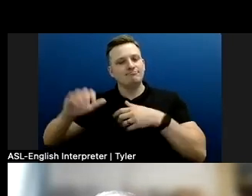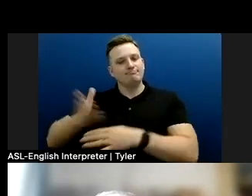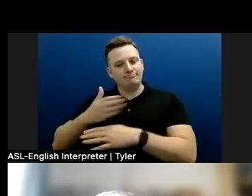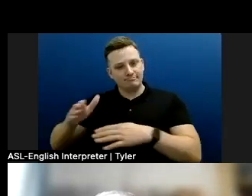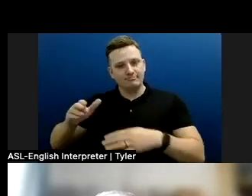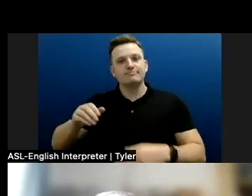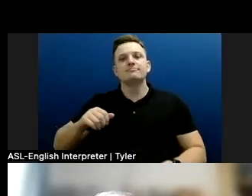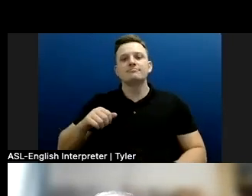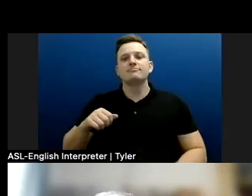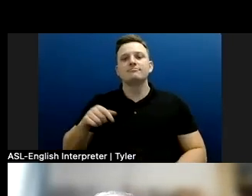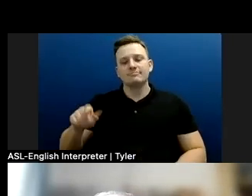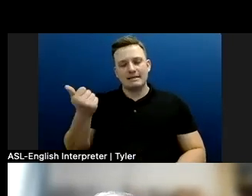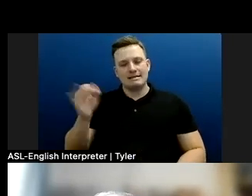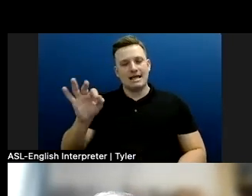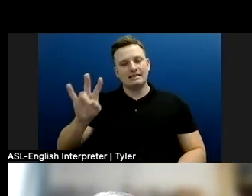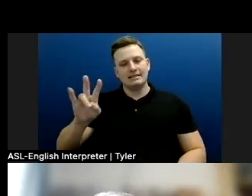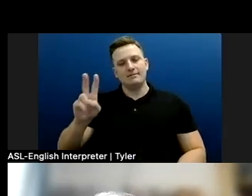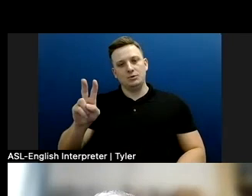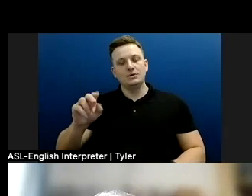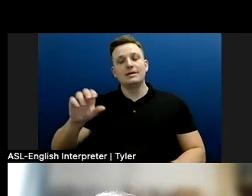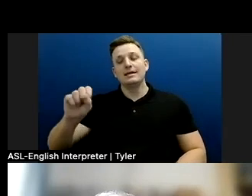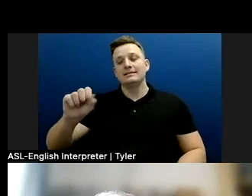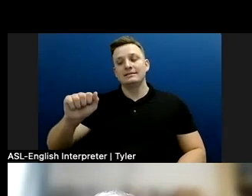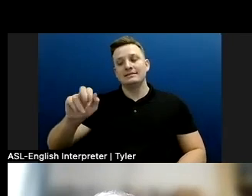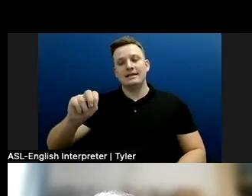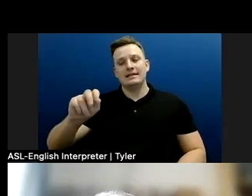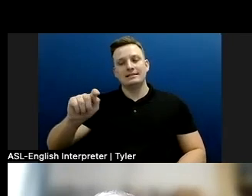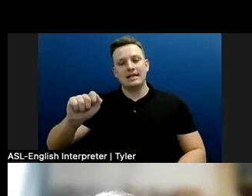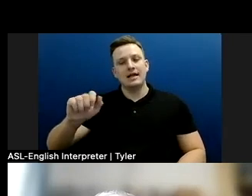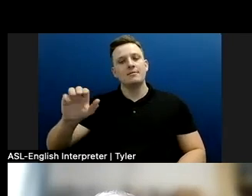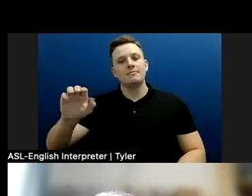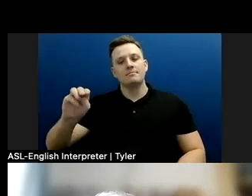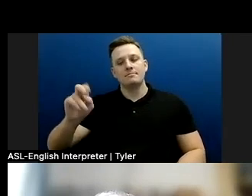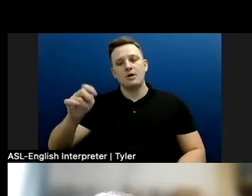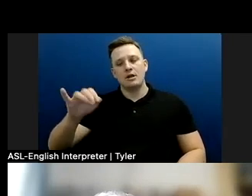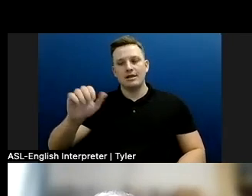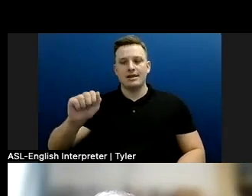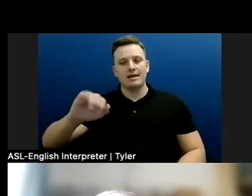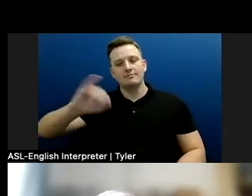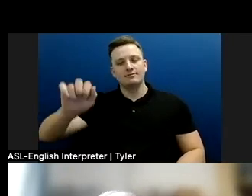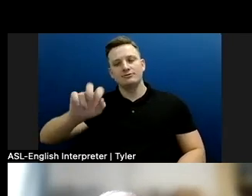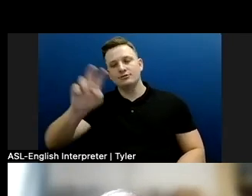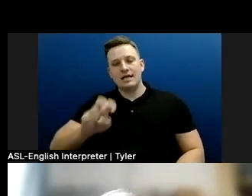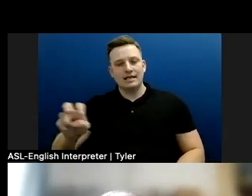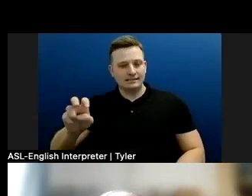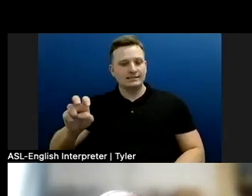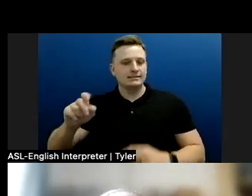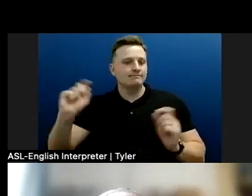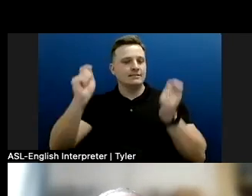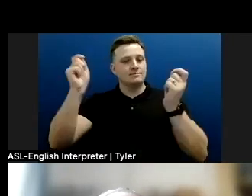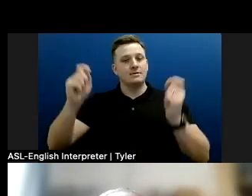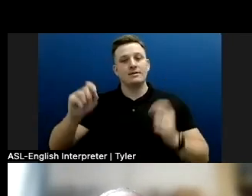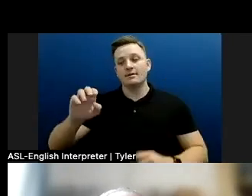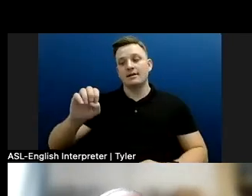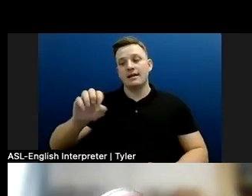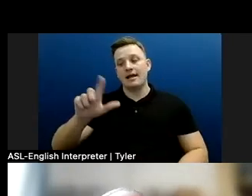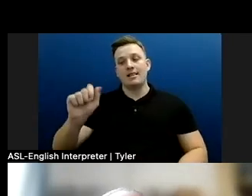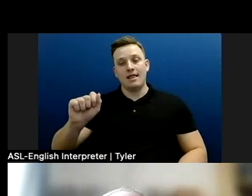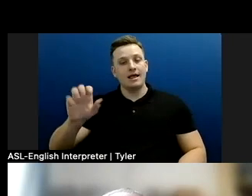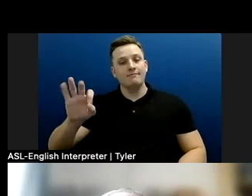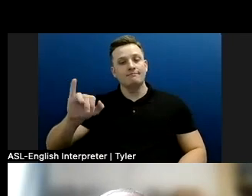at the 1972 Santa Monica Jazz Festival, and Ella Fitzgerald begins to